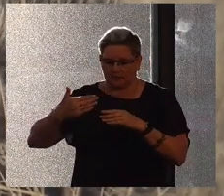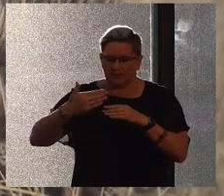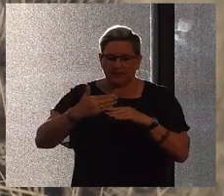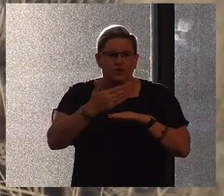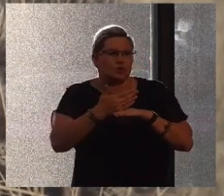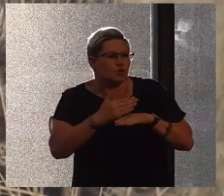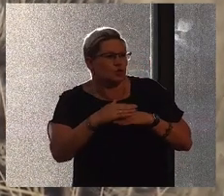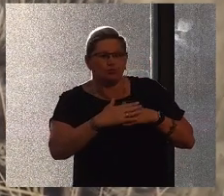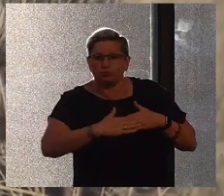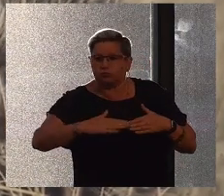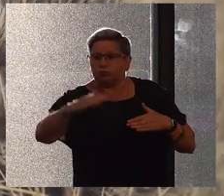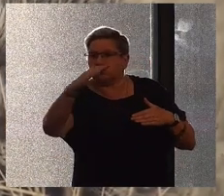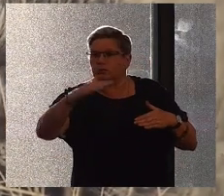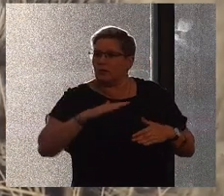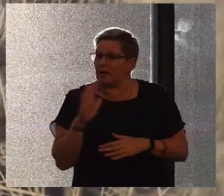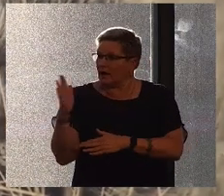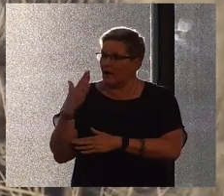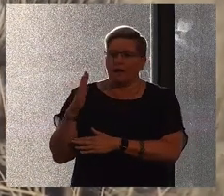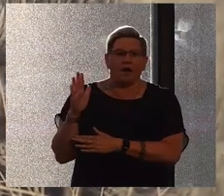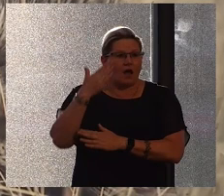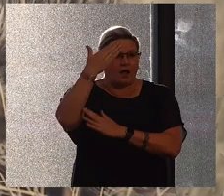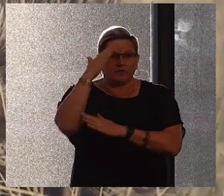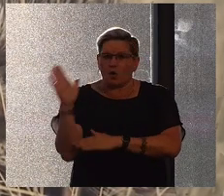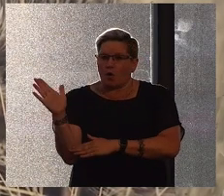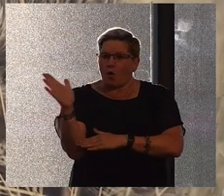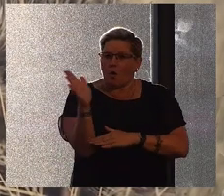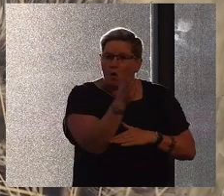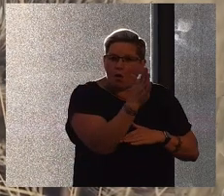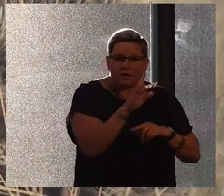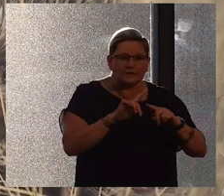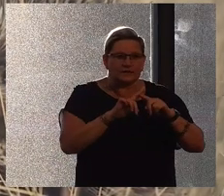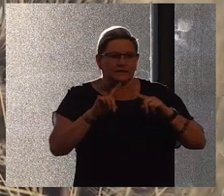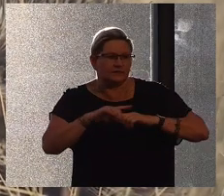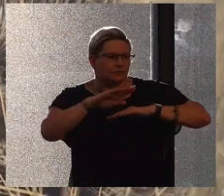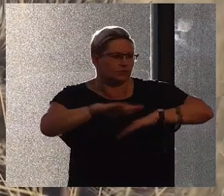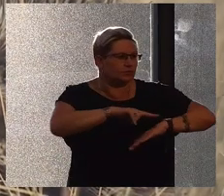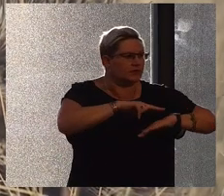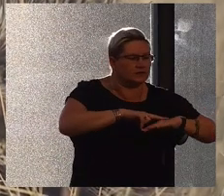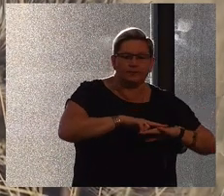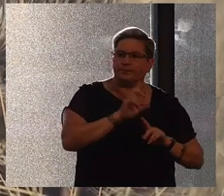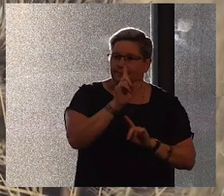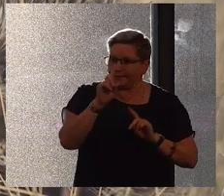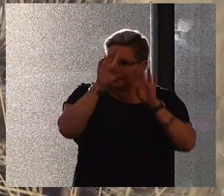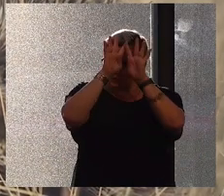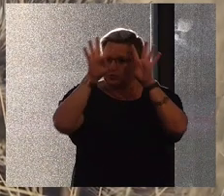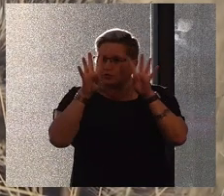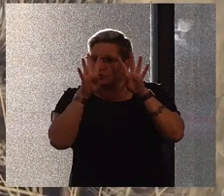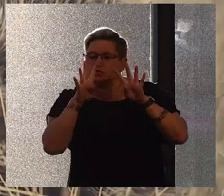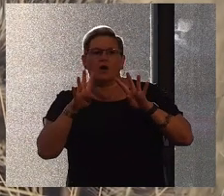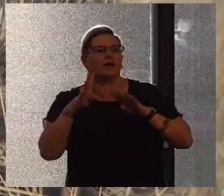and emerging, elders from all nations, especially all Aboriginal and Torres Strait Islander community members here